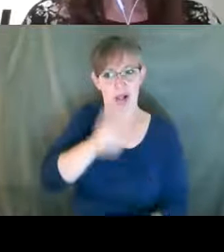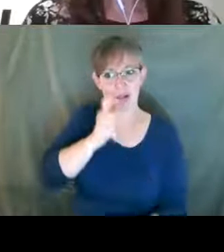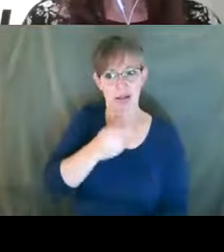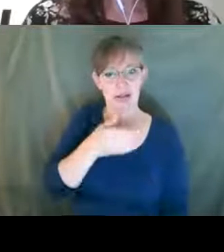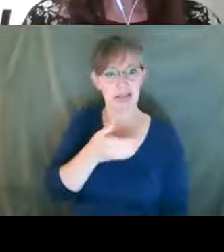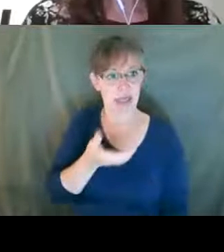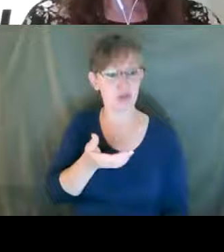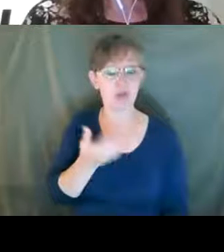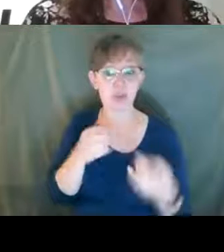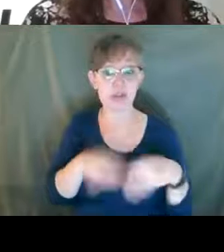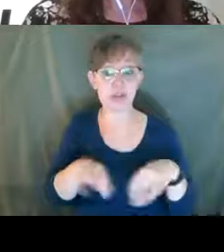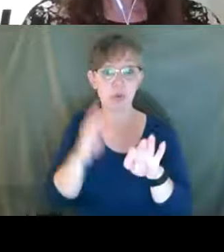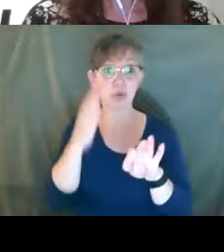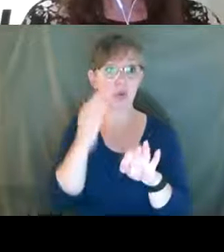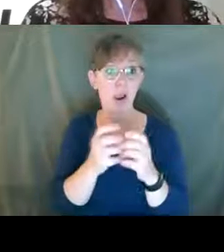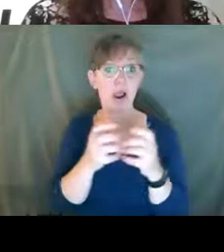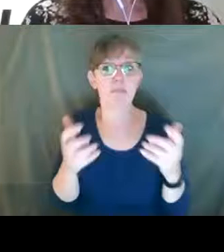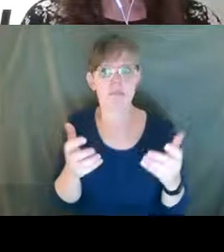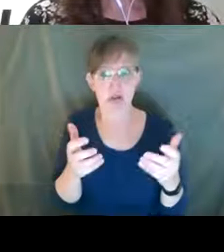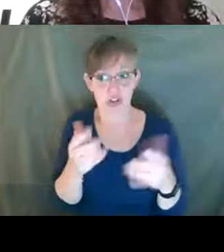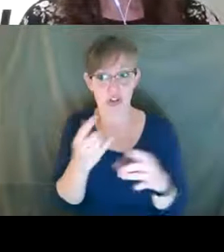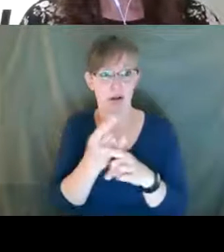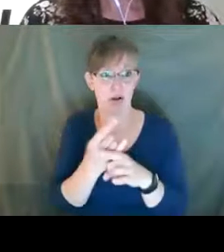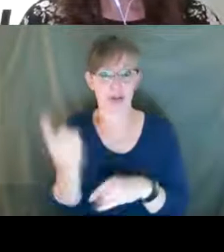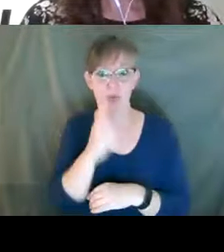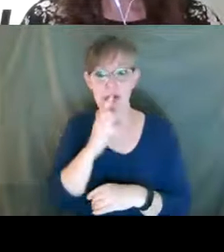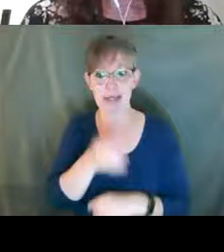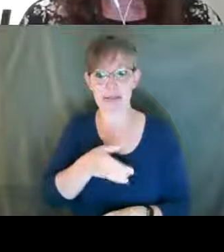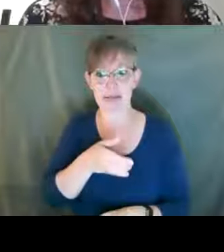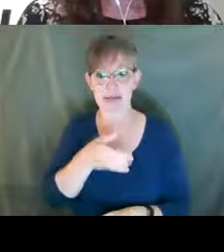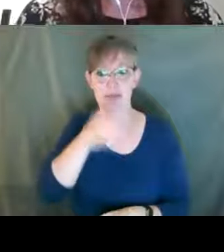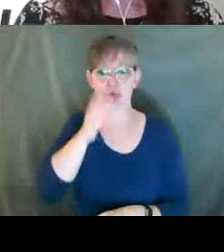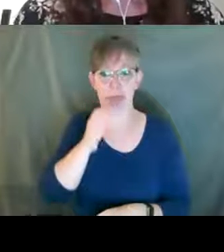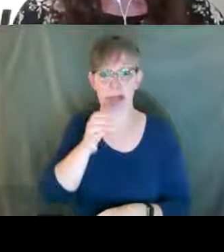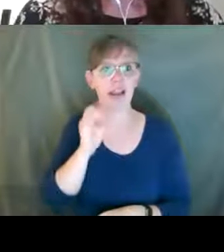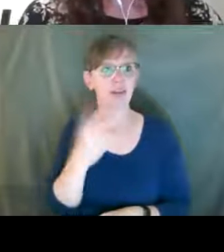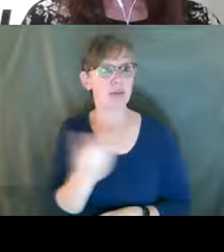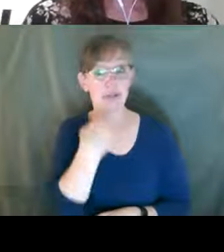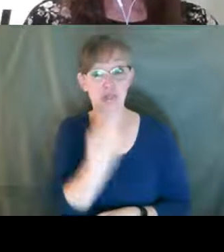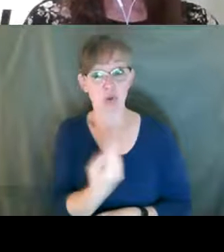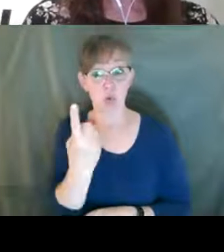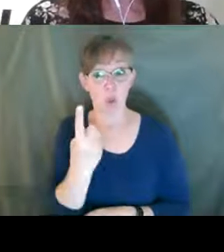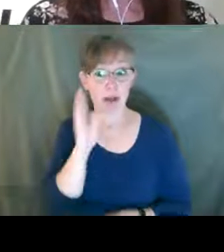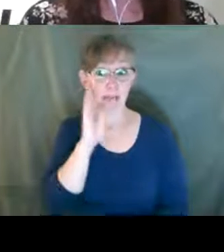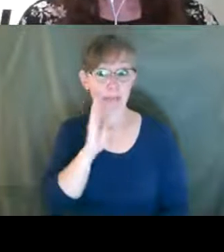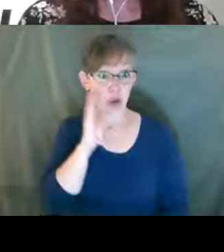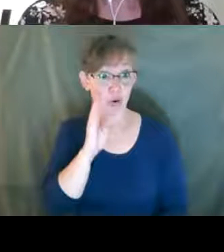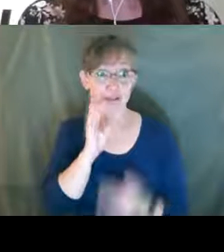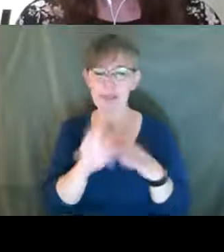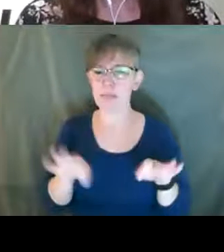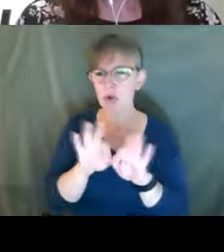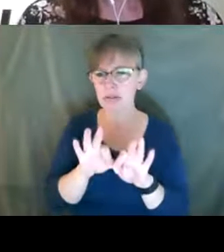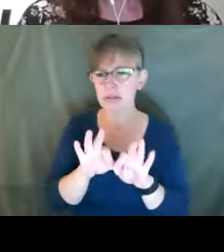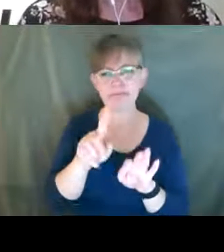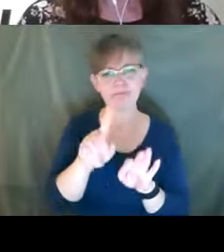how much one is consuming. When someone tells you 1 beer, it's important to clarify, is it a 12